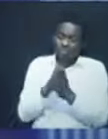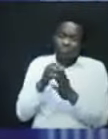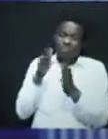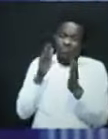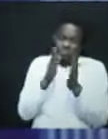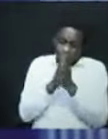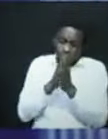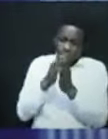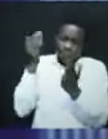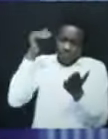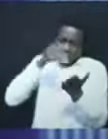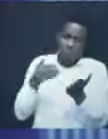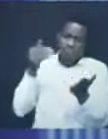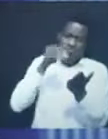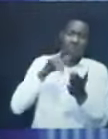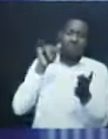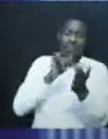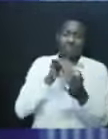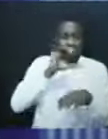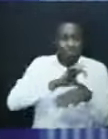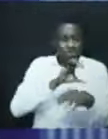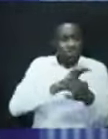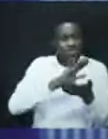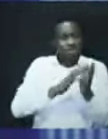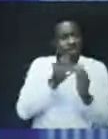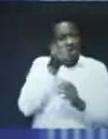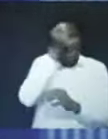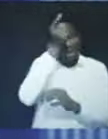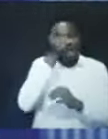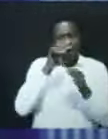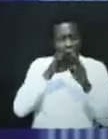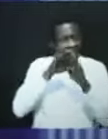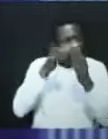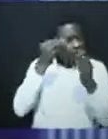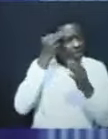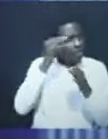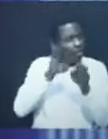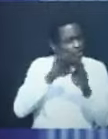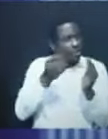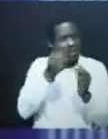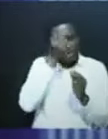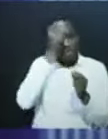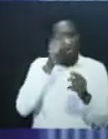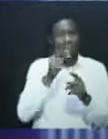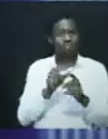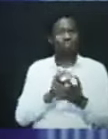Our greatest need, brothers and sisters, we said last week, is not miracles.